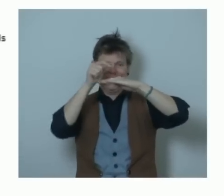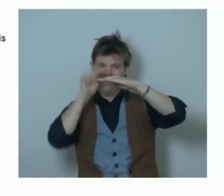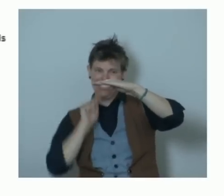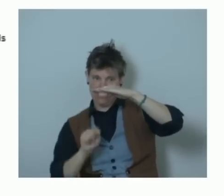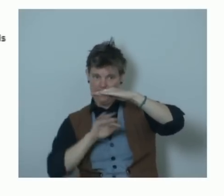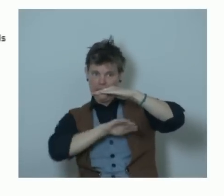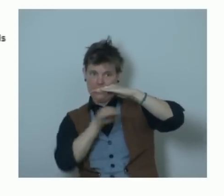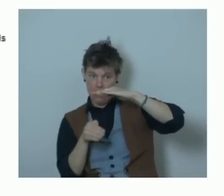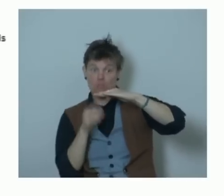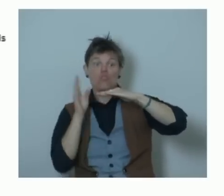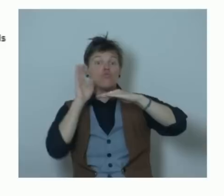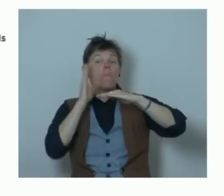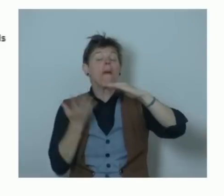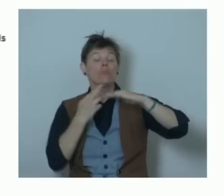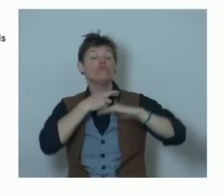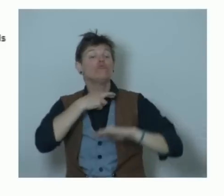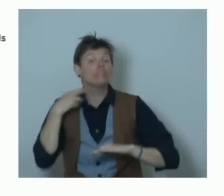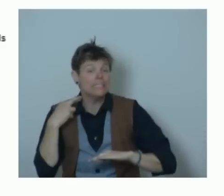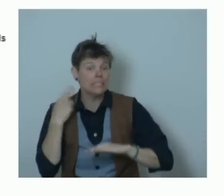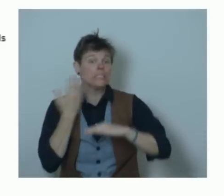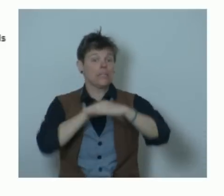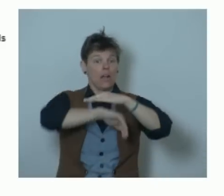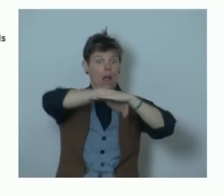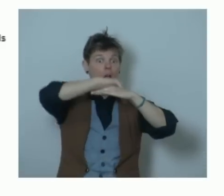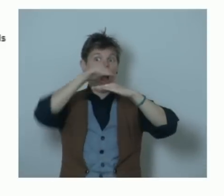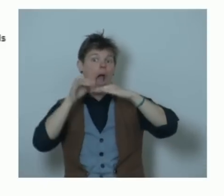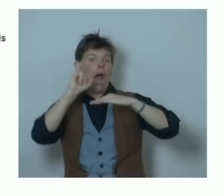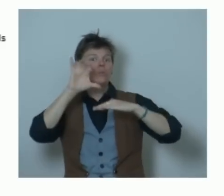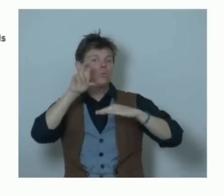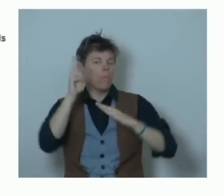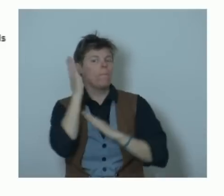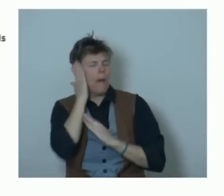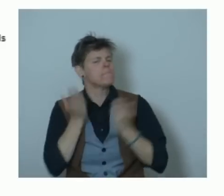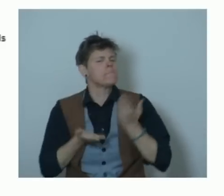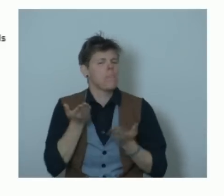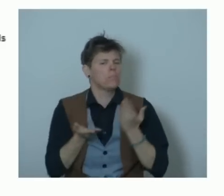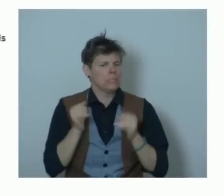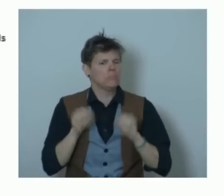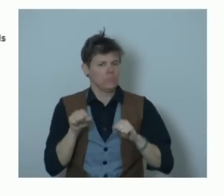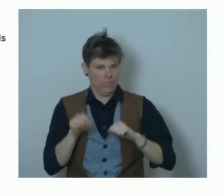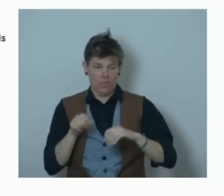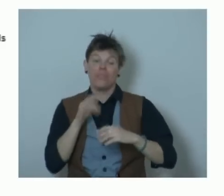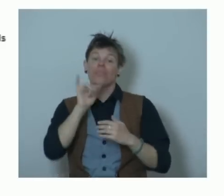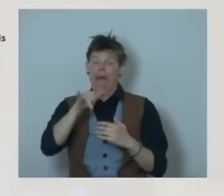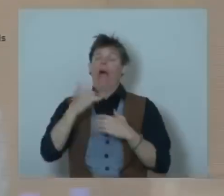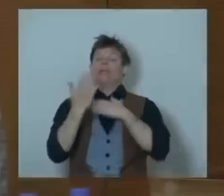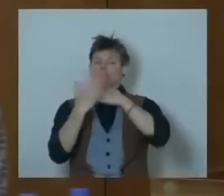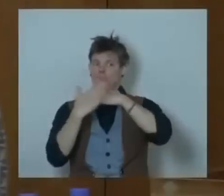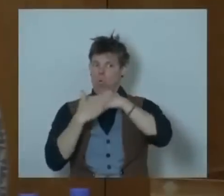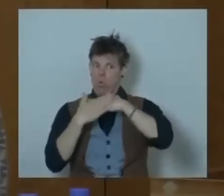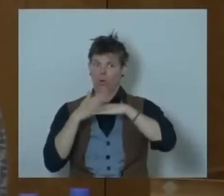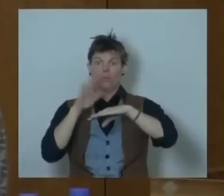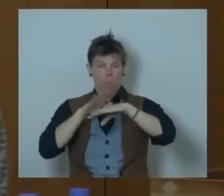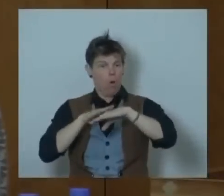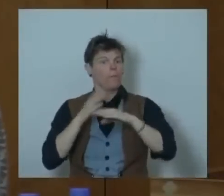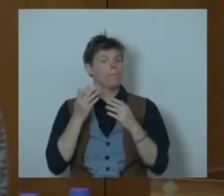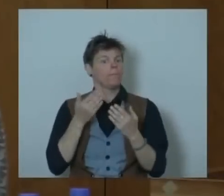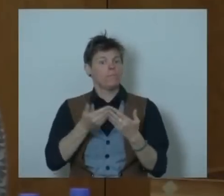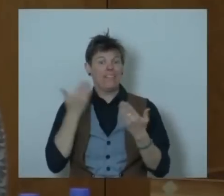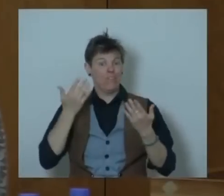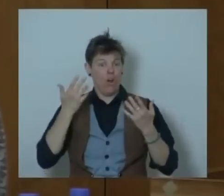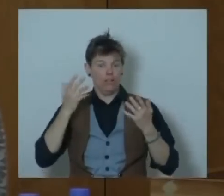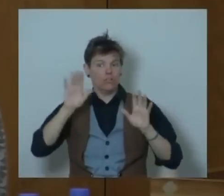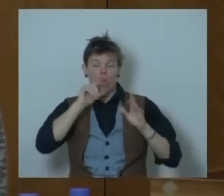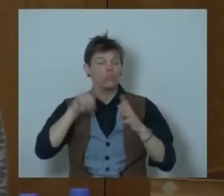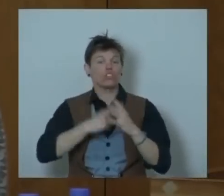needing more additional ICU beds. Now, I want to issue a warning before everybody goes out in the street and starts celebrating. First, don't go out in the